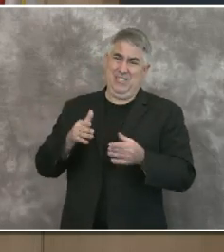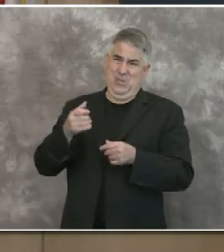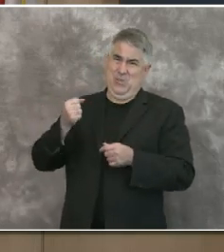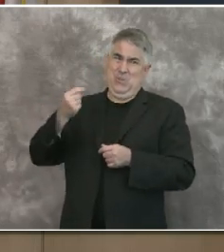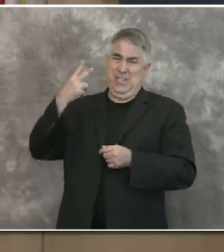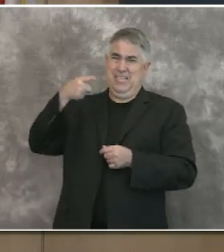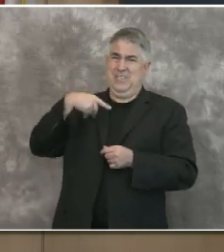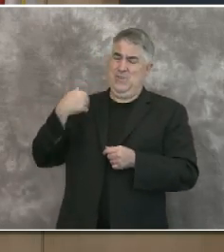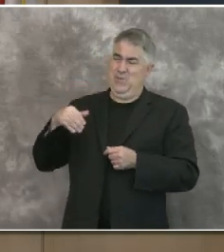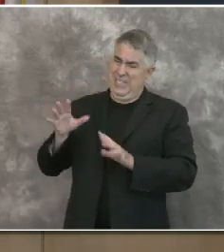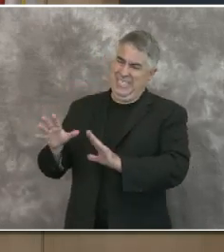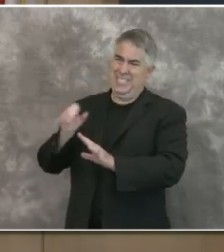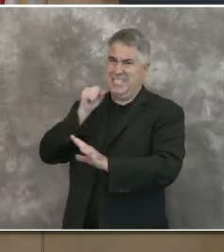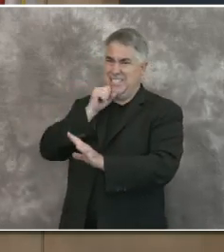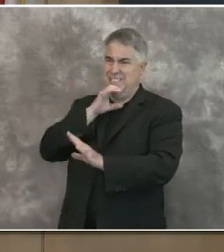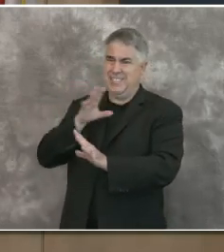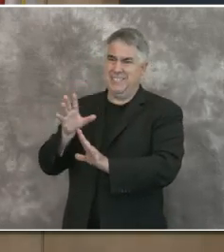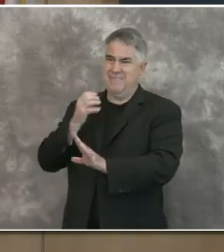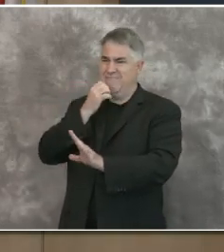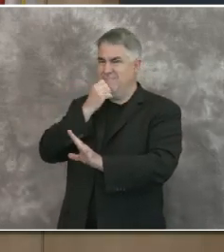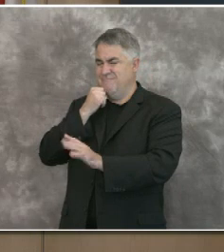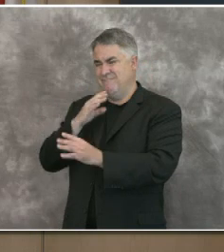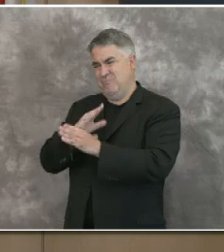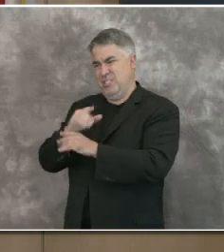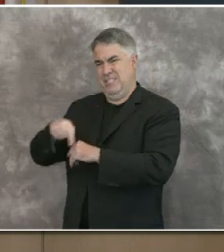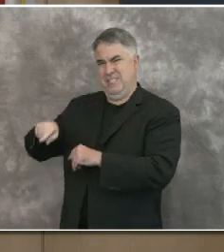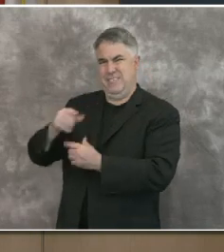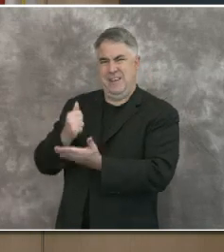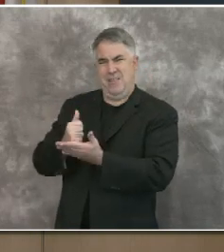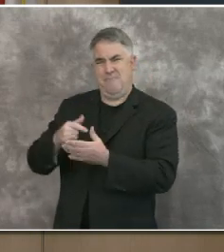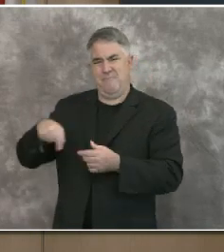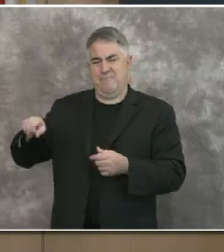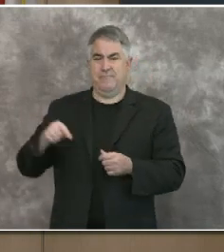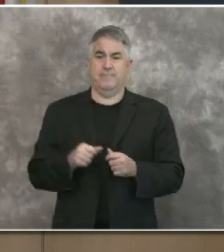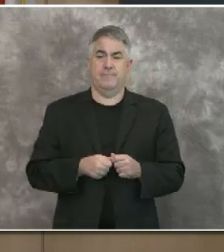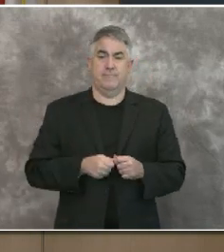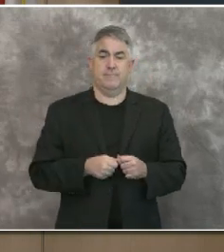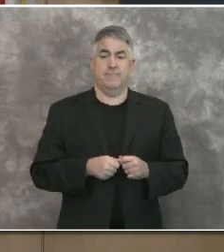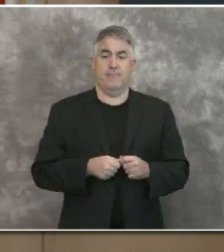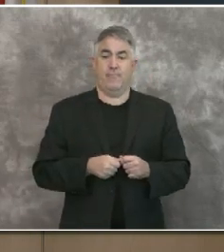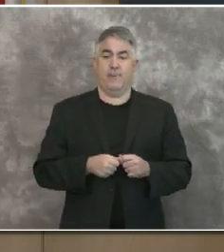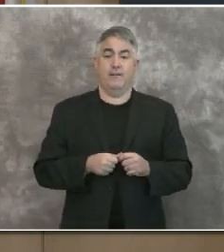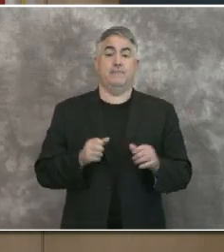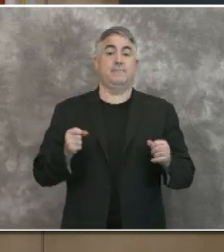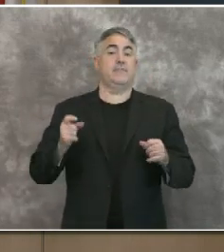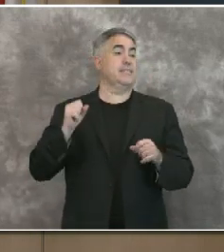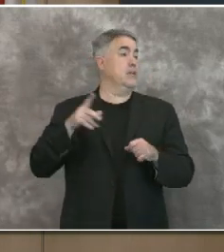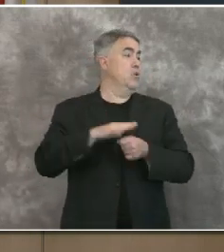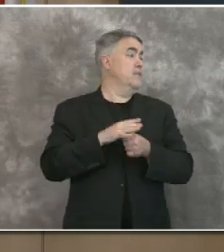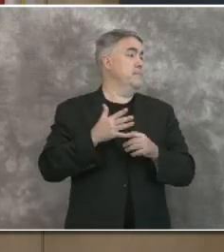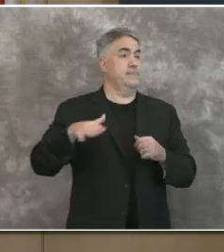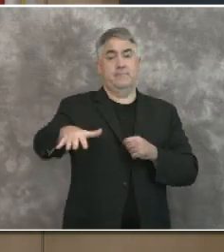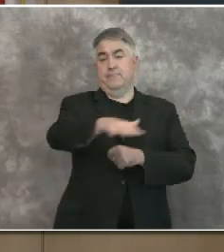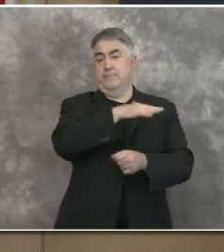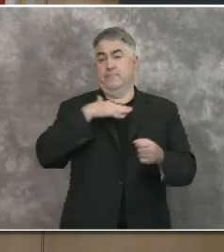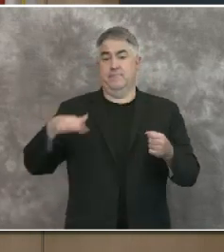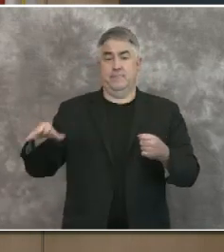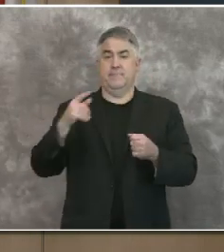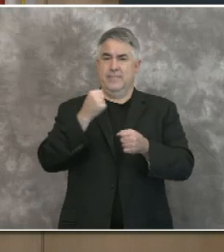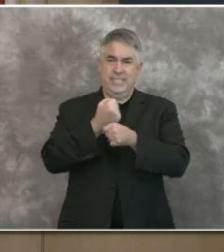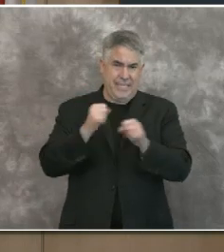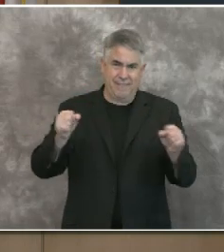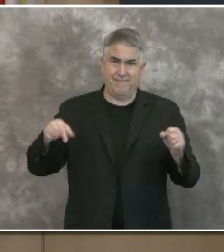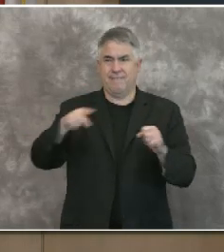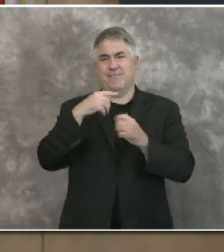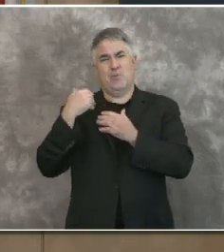greatest protection to. But in general, the message to San Diegans throughout the county is we want to safely and responsibly reopen,